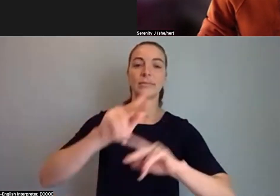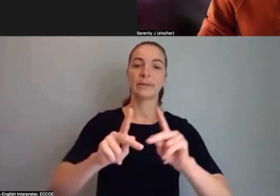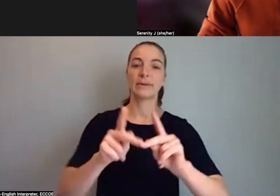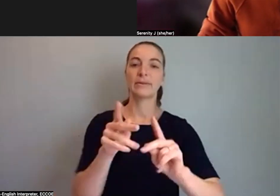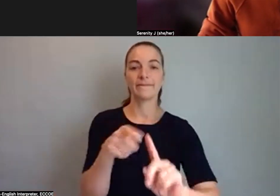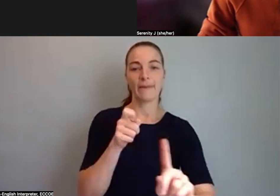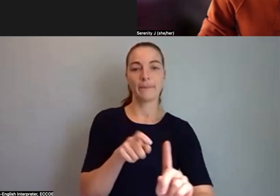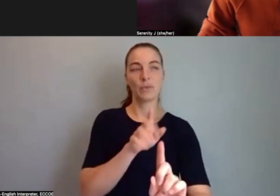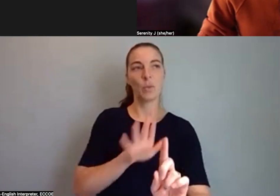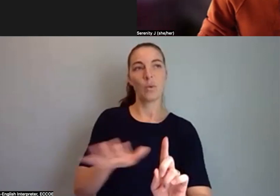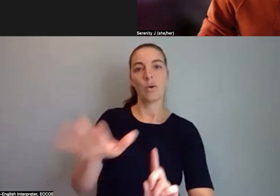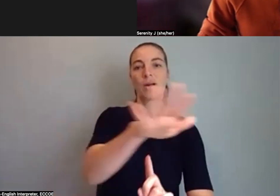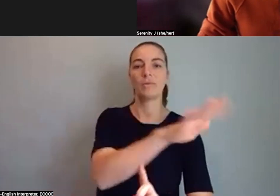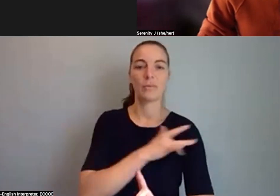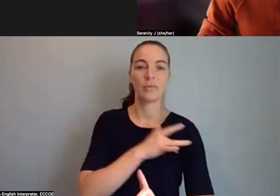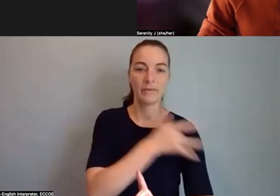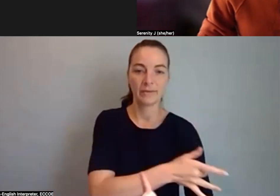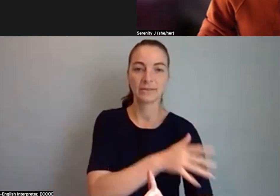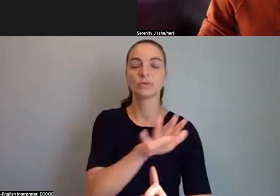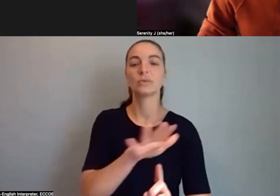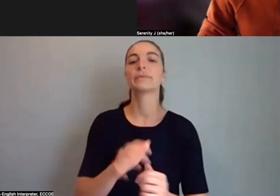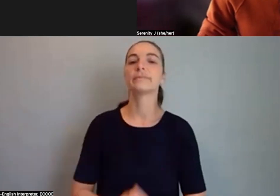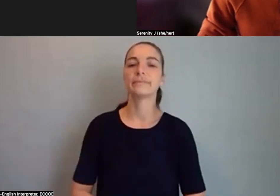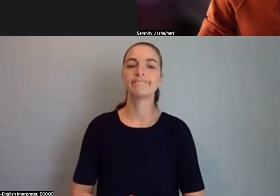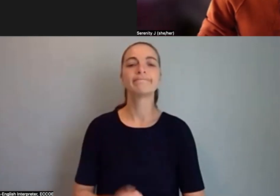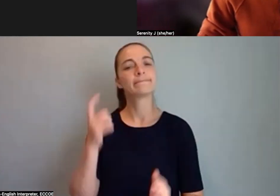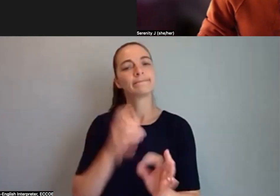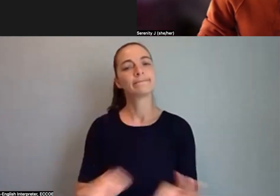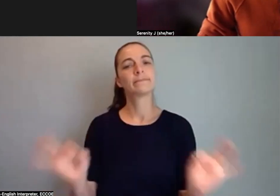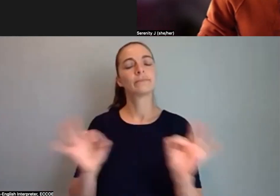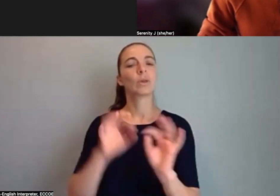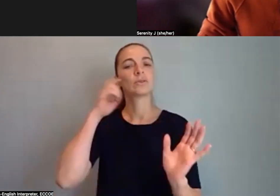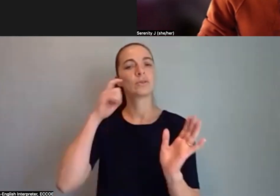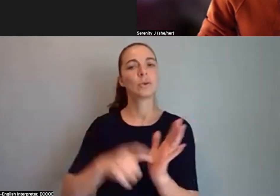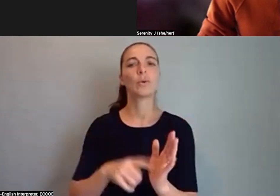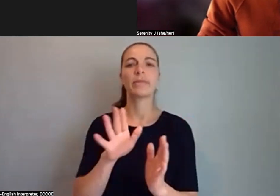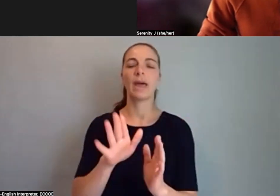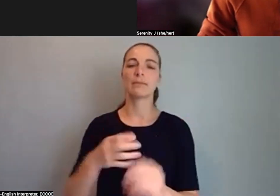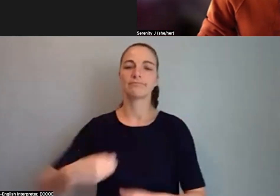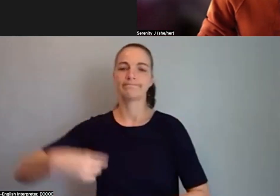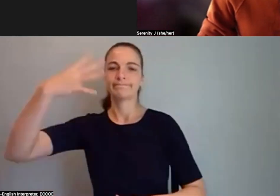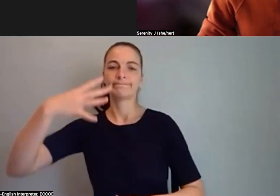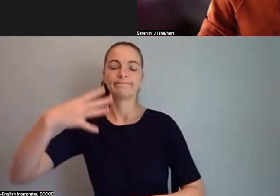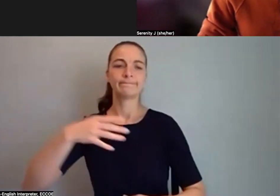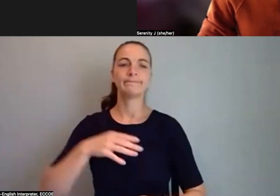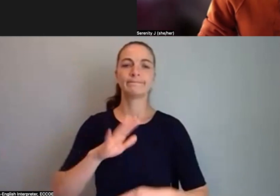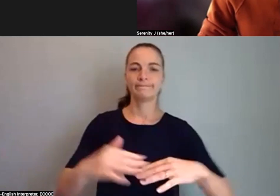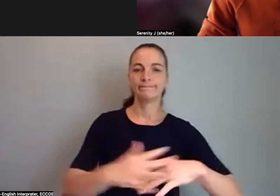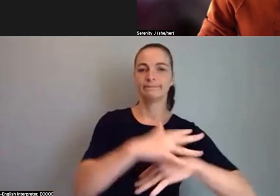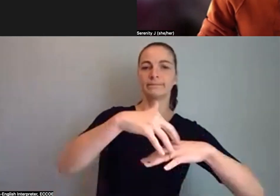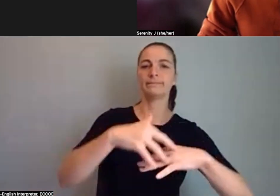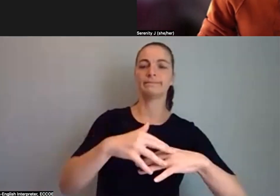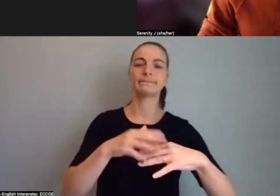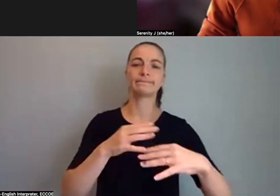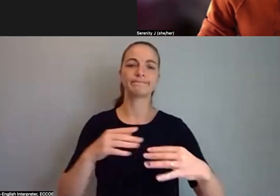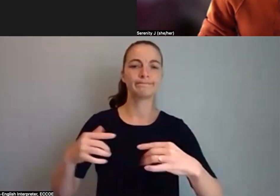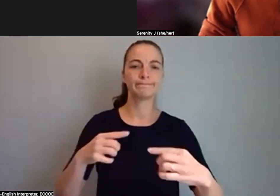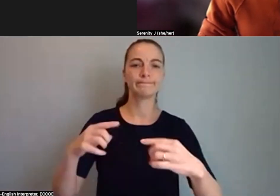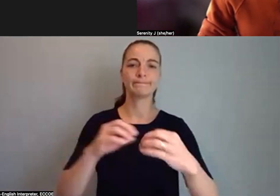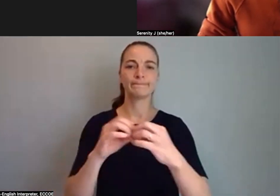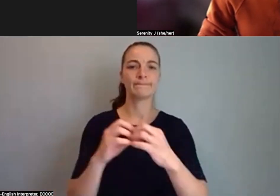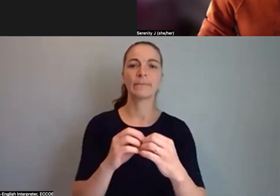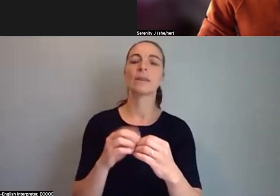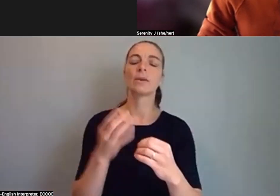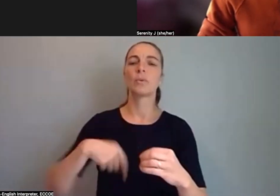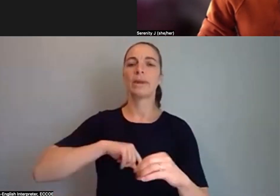dispossession and struggle that mark the specific and rooted spaces from which we make our lives and livelihoods as Indigenous